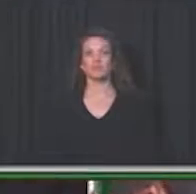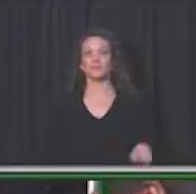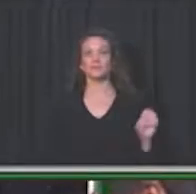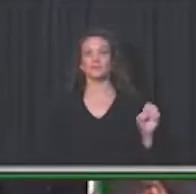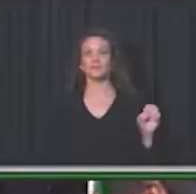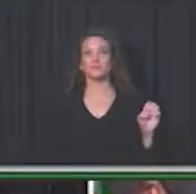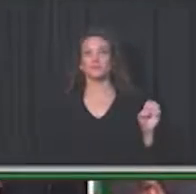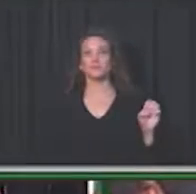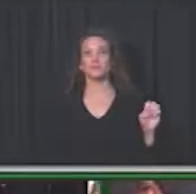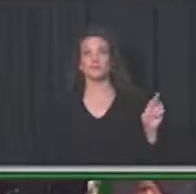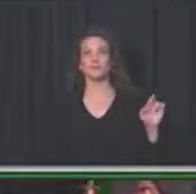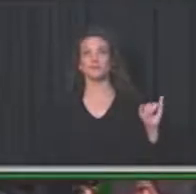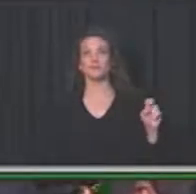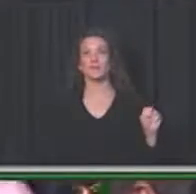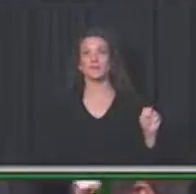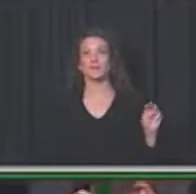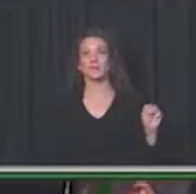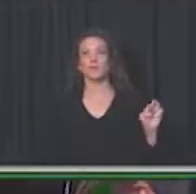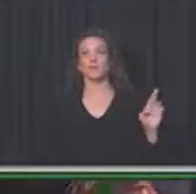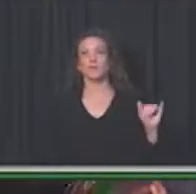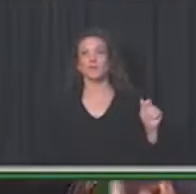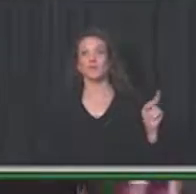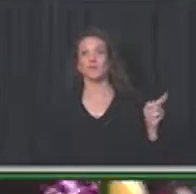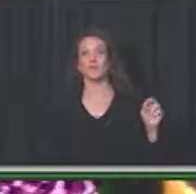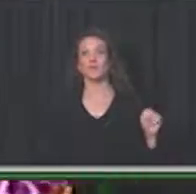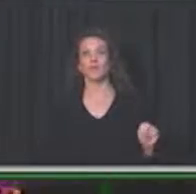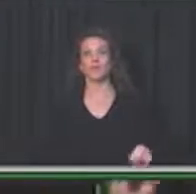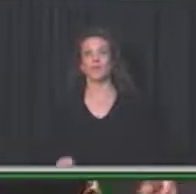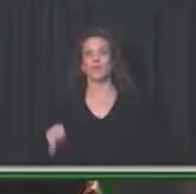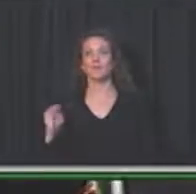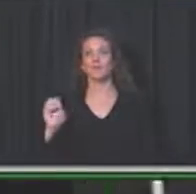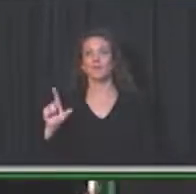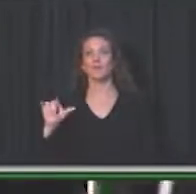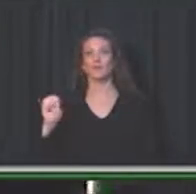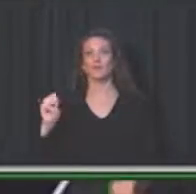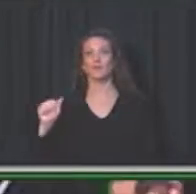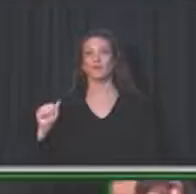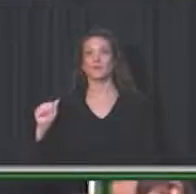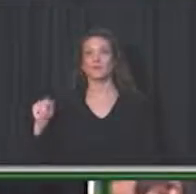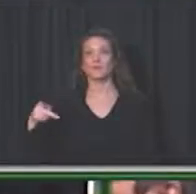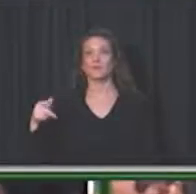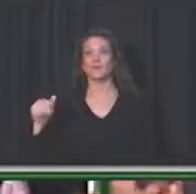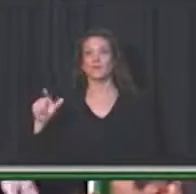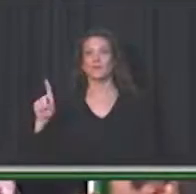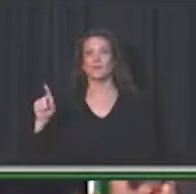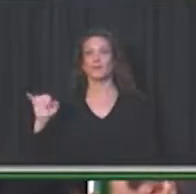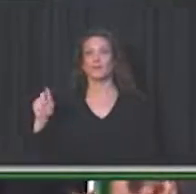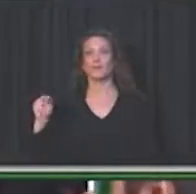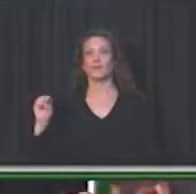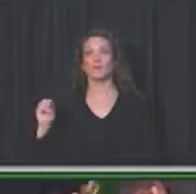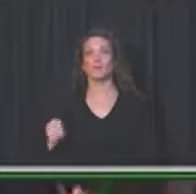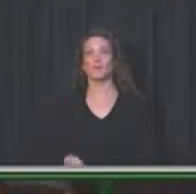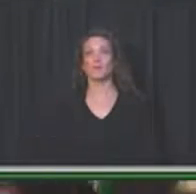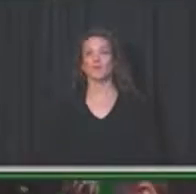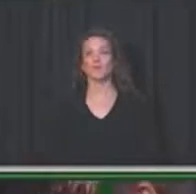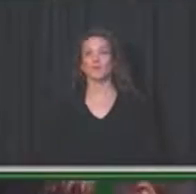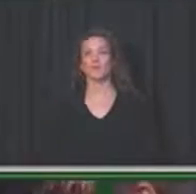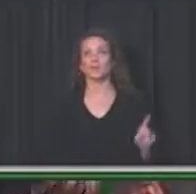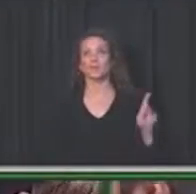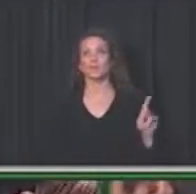Aaron Maradian. Marisa Lynn Paulino. Kyle